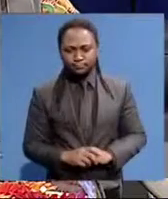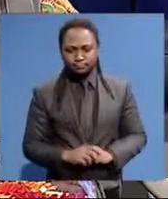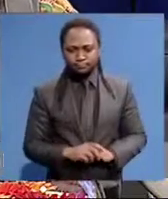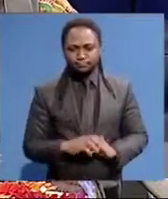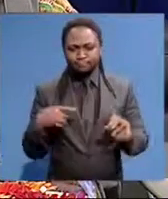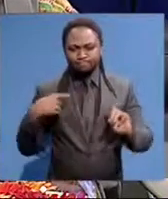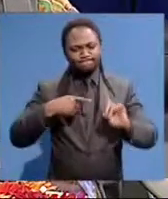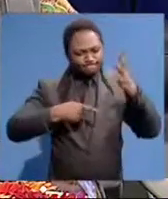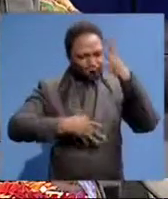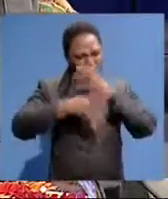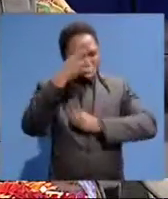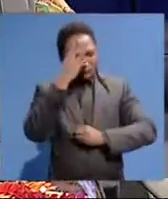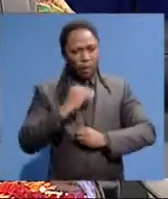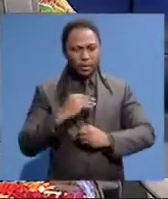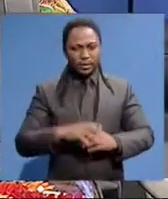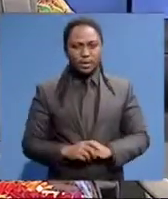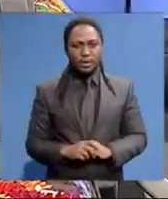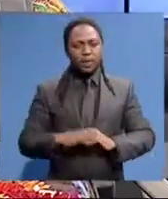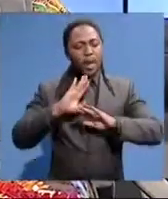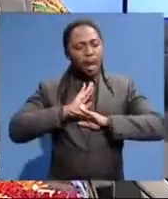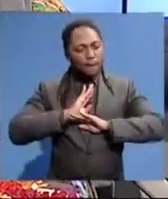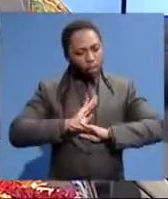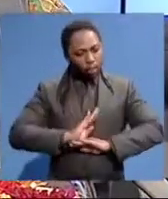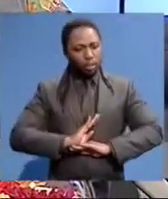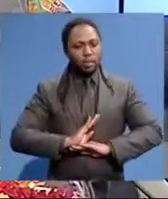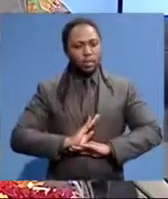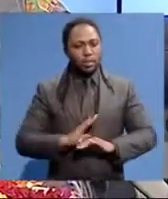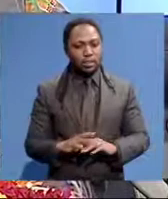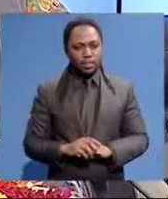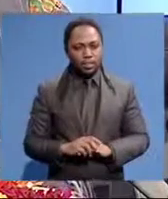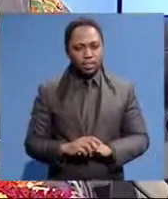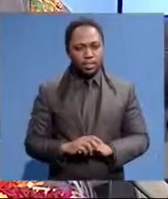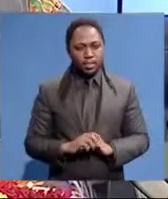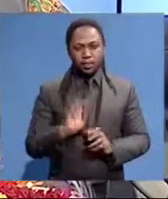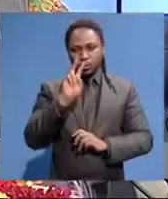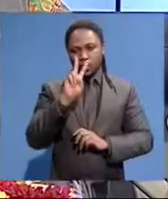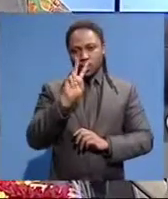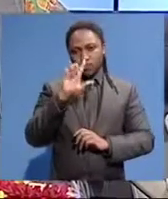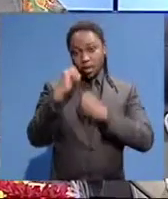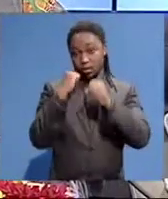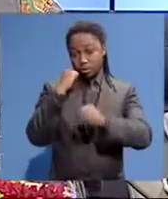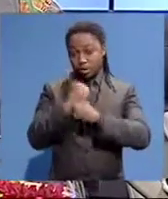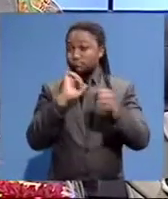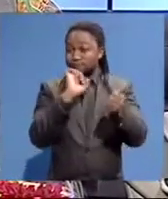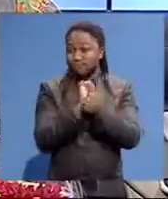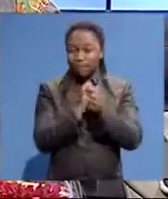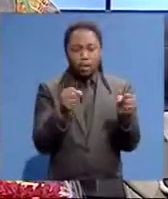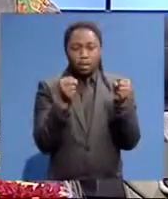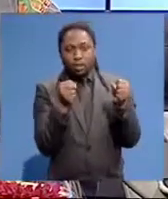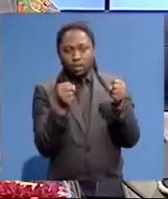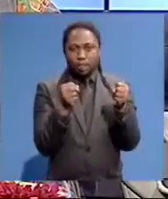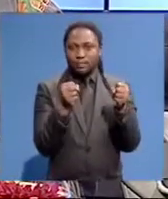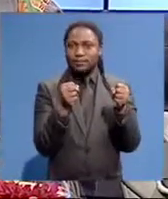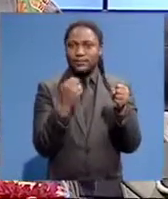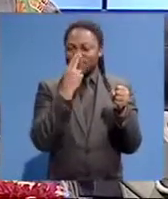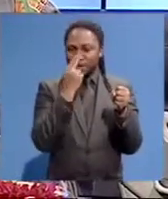Ntate is humility, you know, and spending 27 years in prison is no joke, you